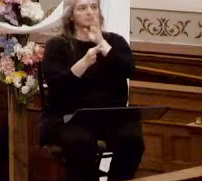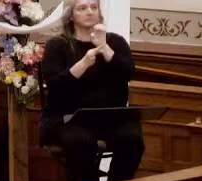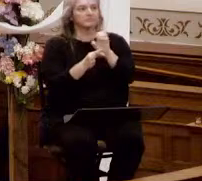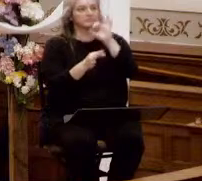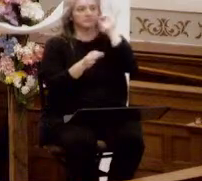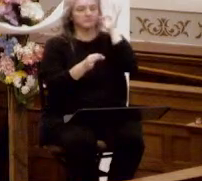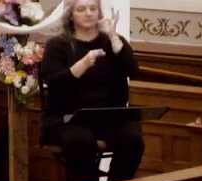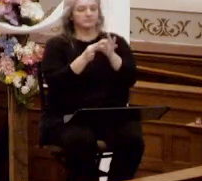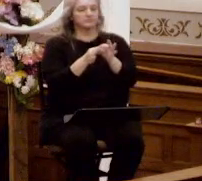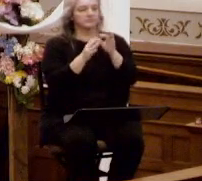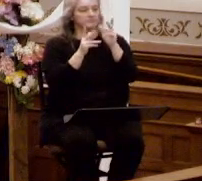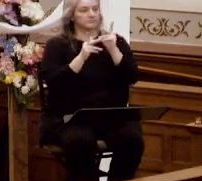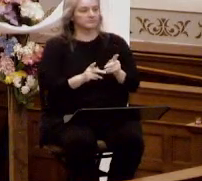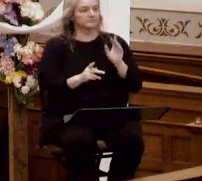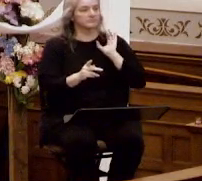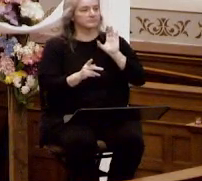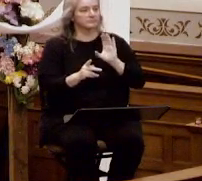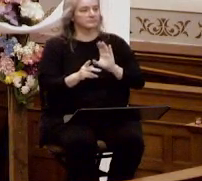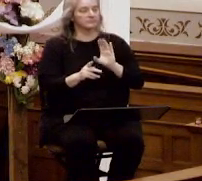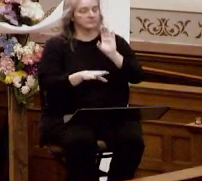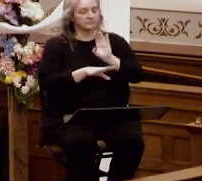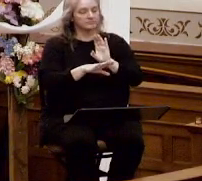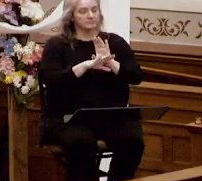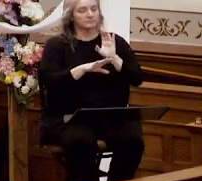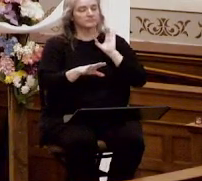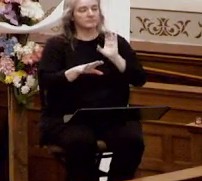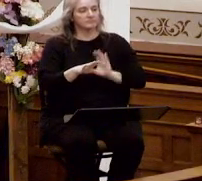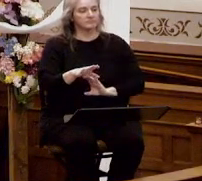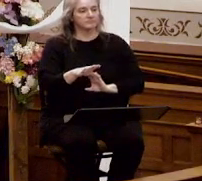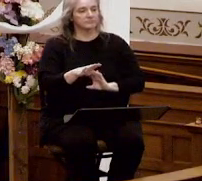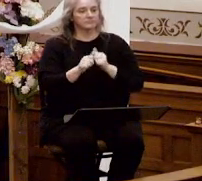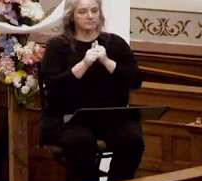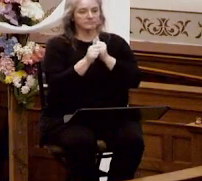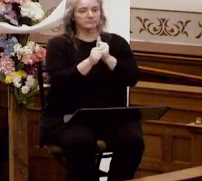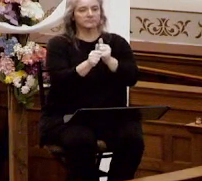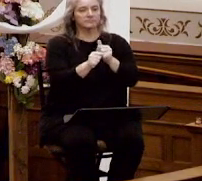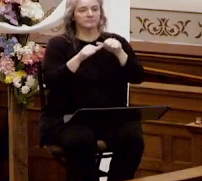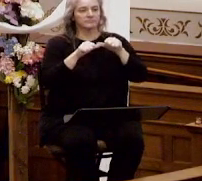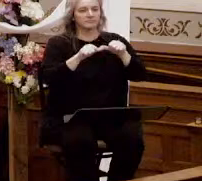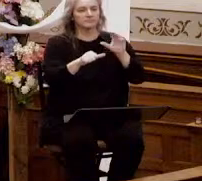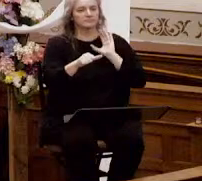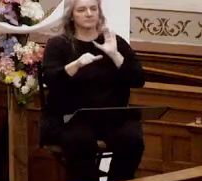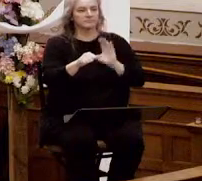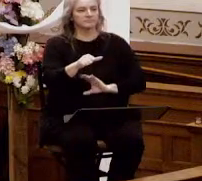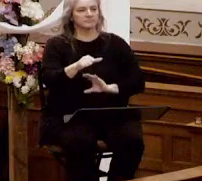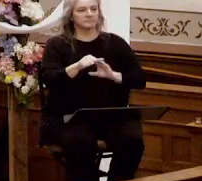the Church of Jesus Christ and furthering Christ's mission in the world?